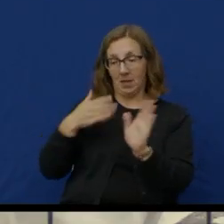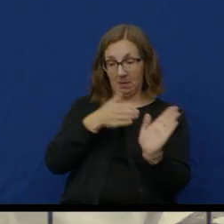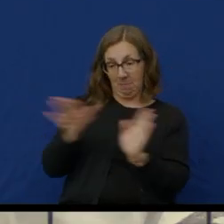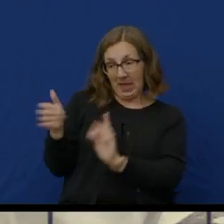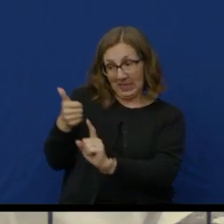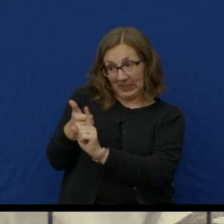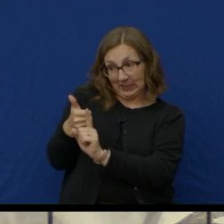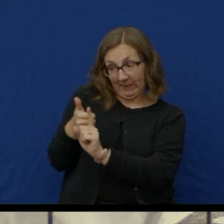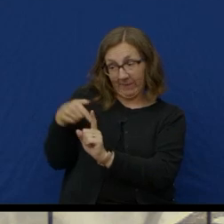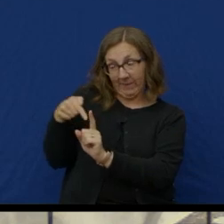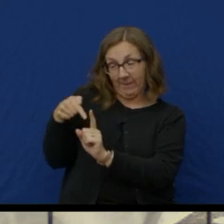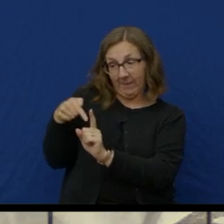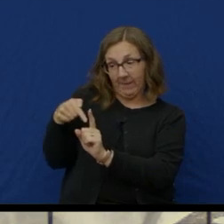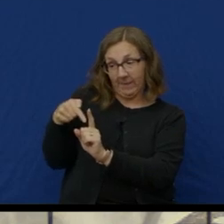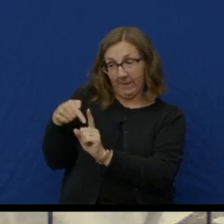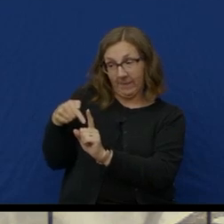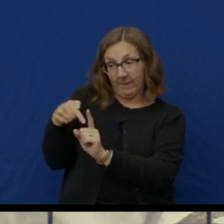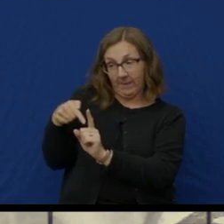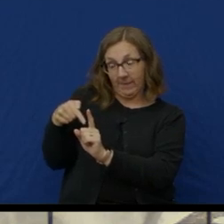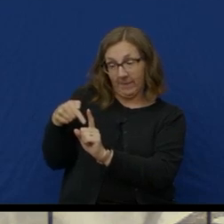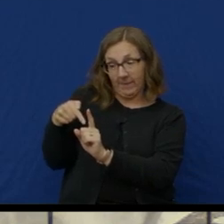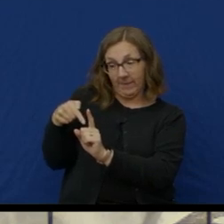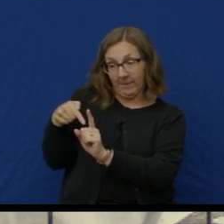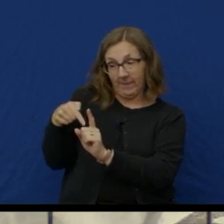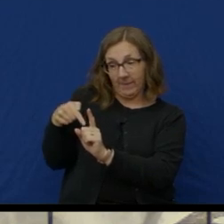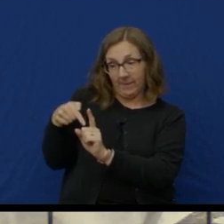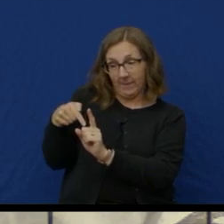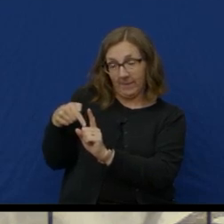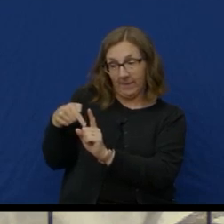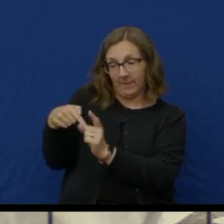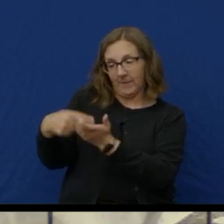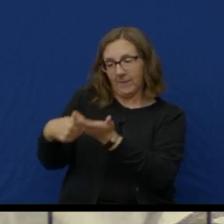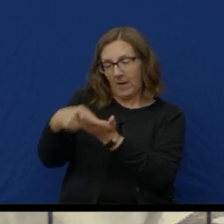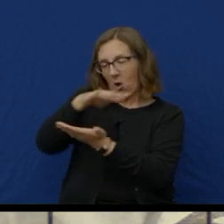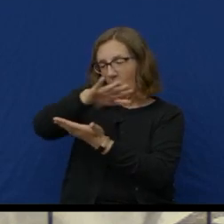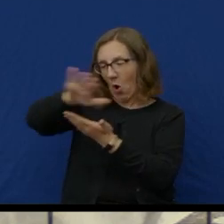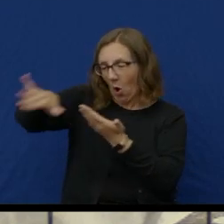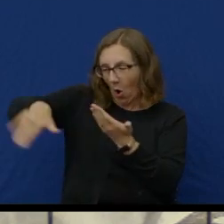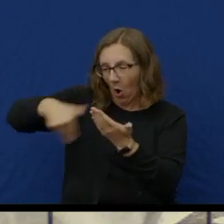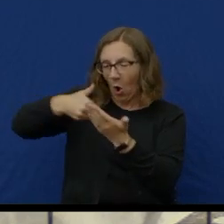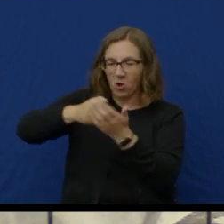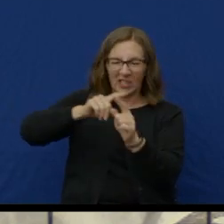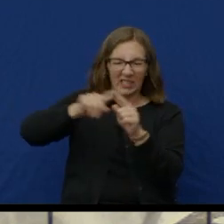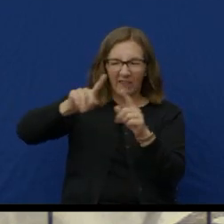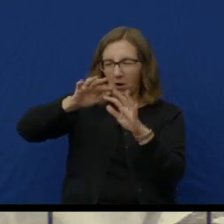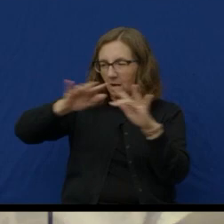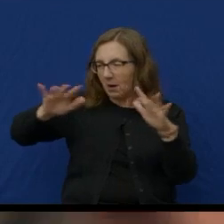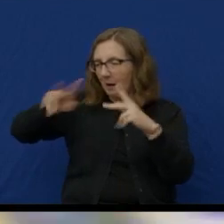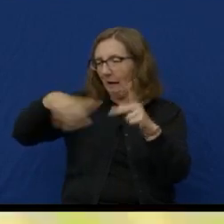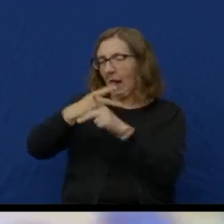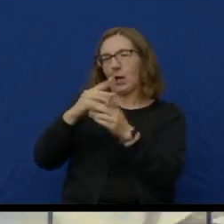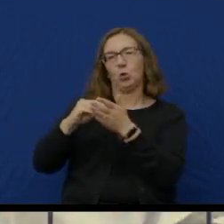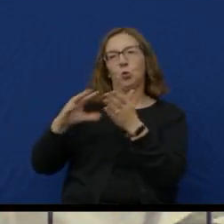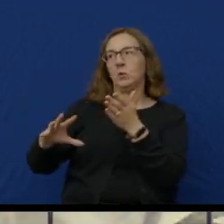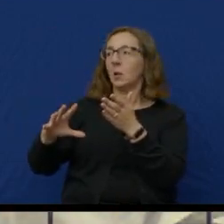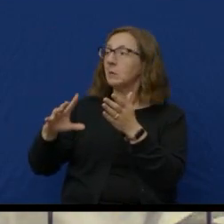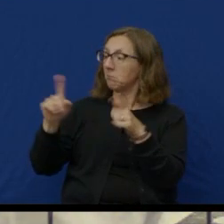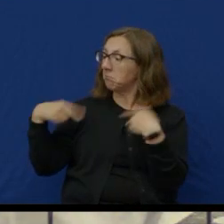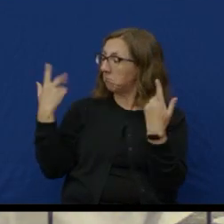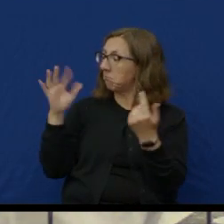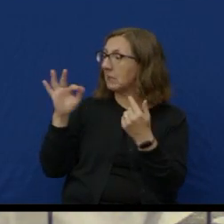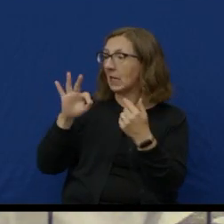itself addresses all types of students. So, you know, this is all encompassing. And that's always been since 1992.